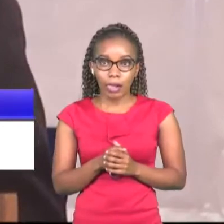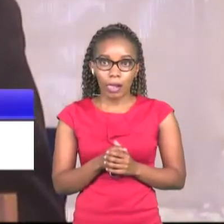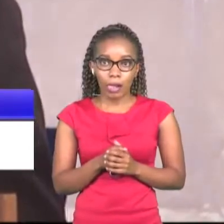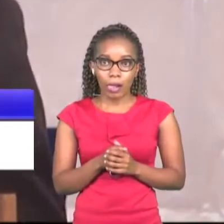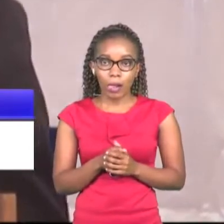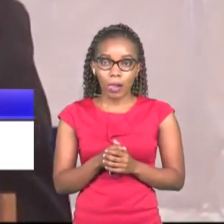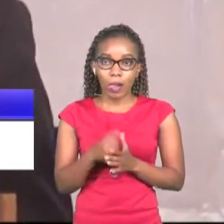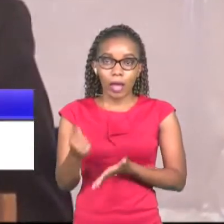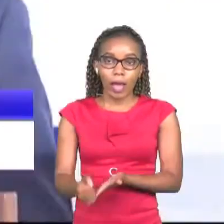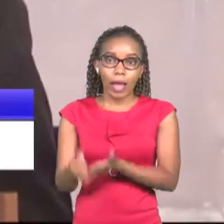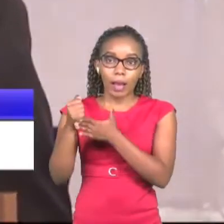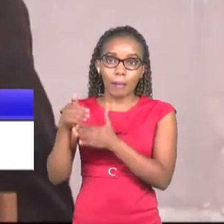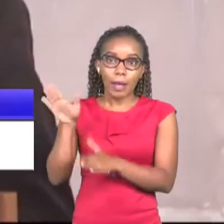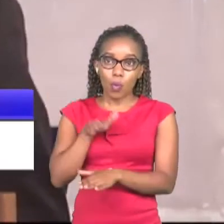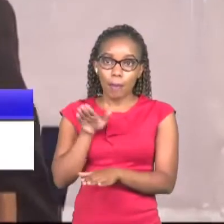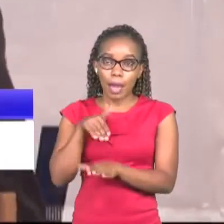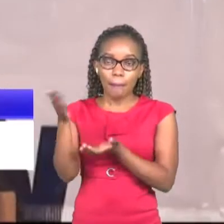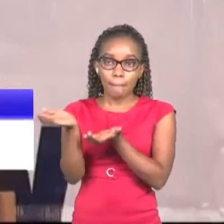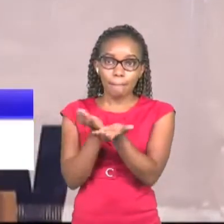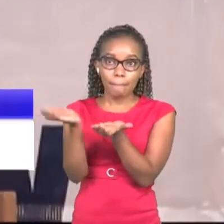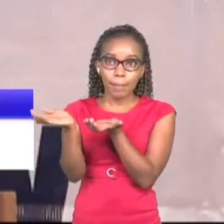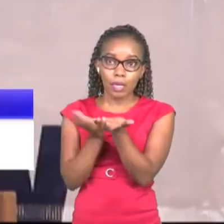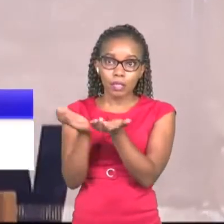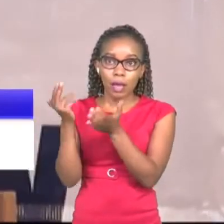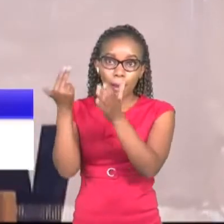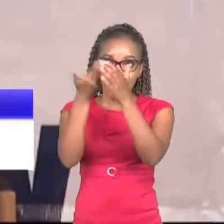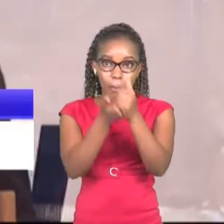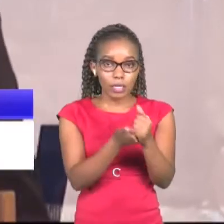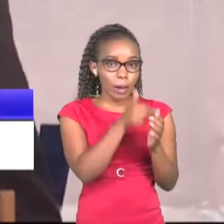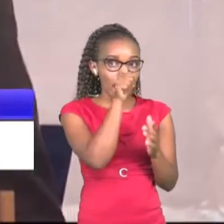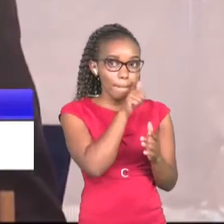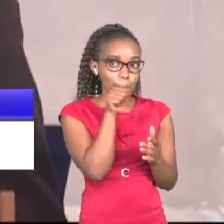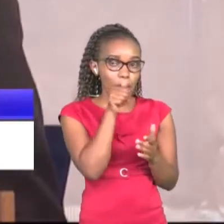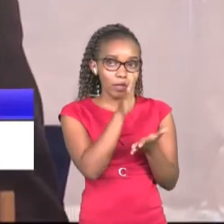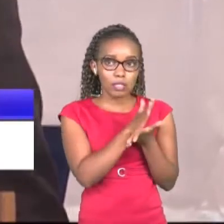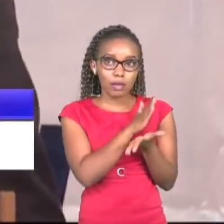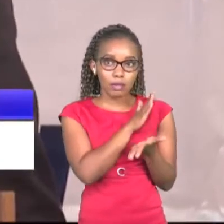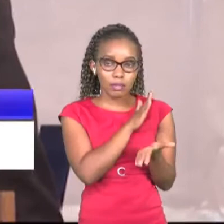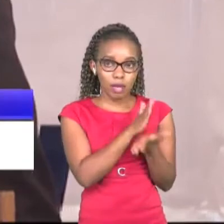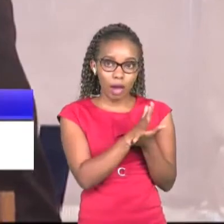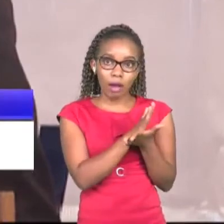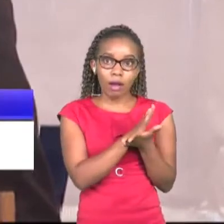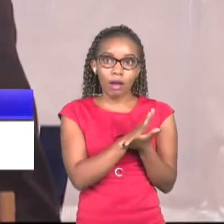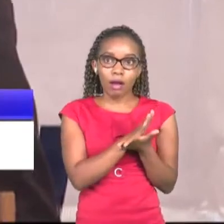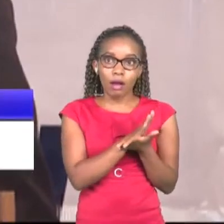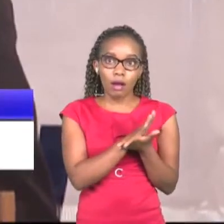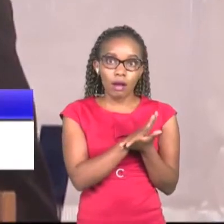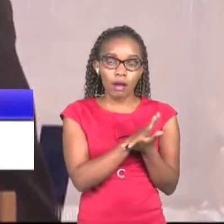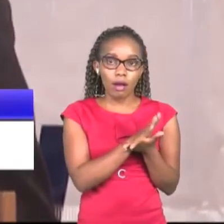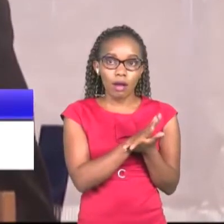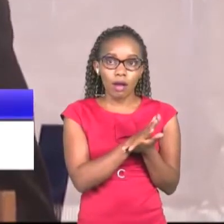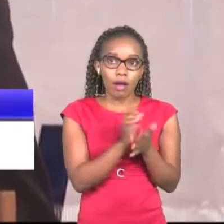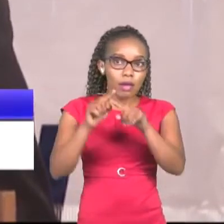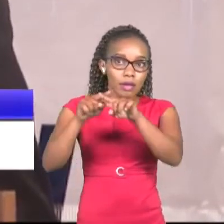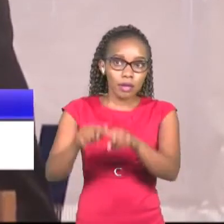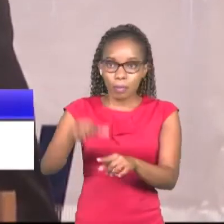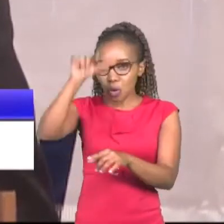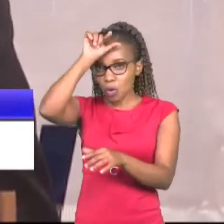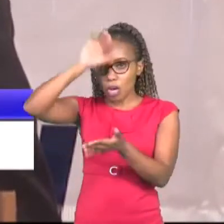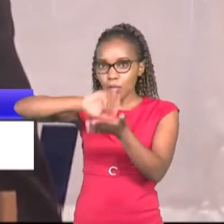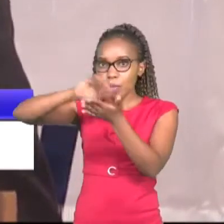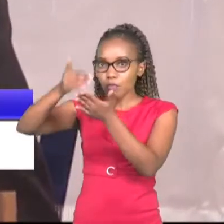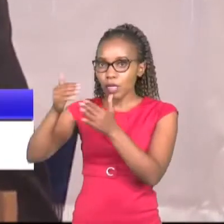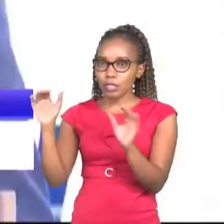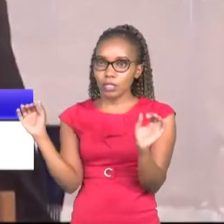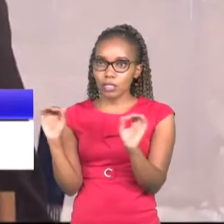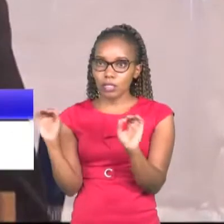women in business is partnering with the private sector and not relying on government funds.